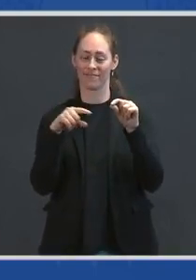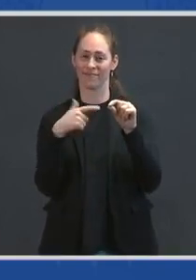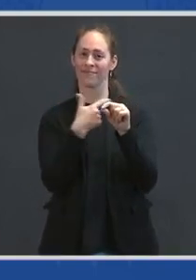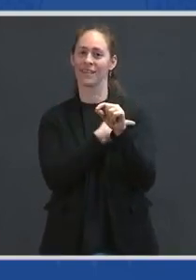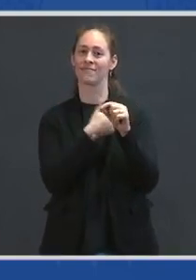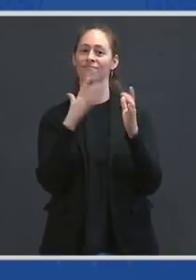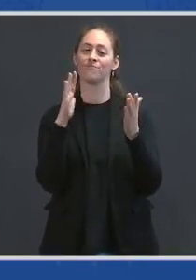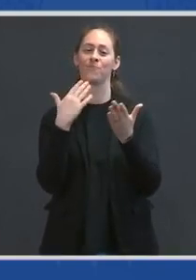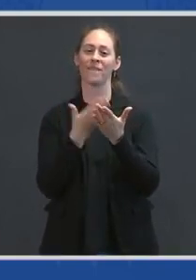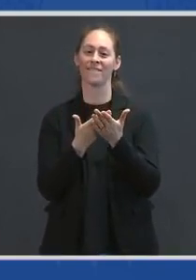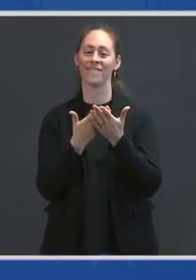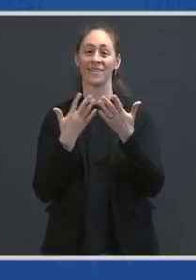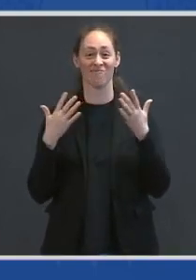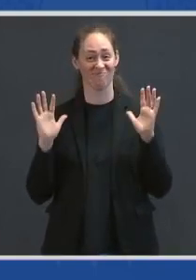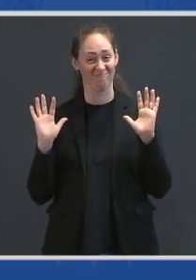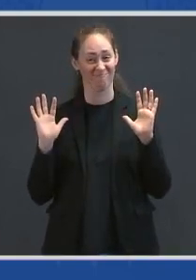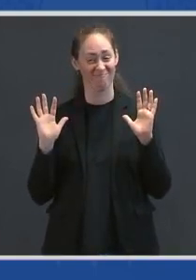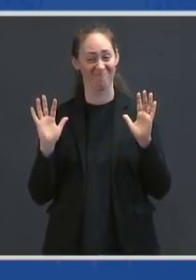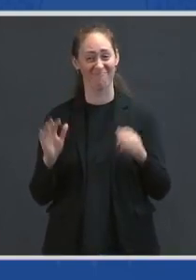Move up to the right.